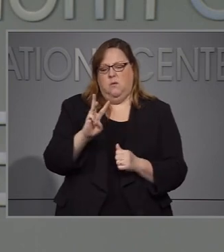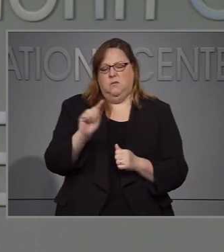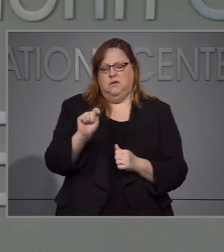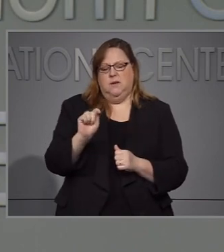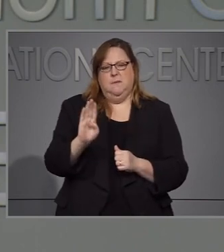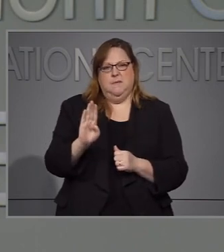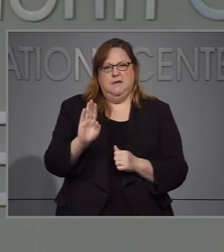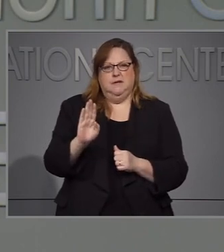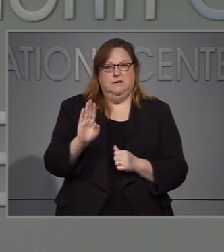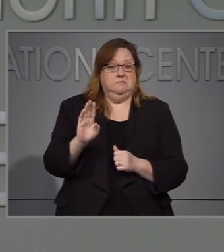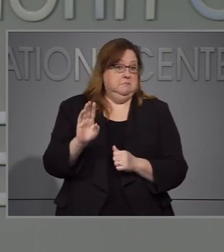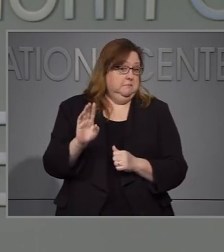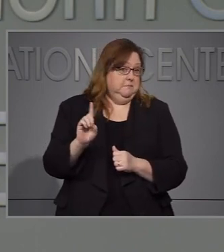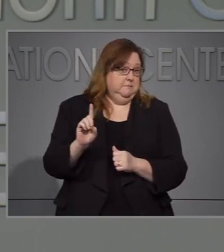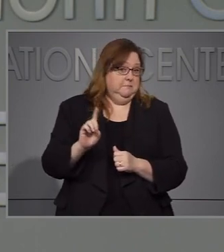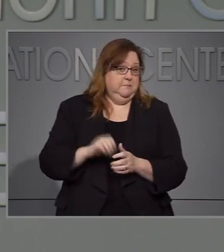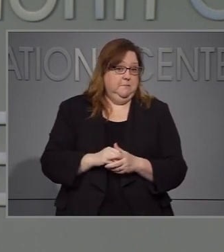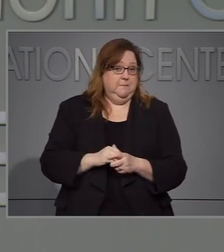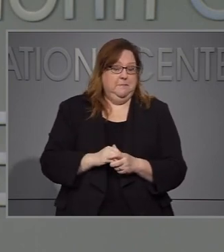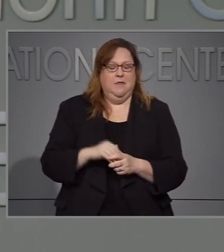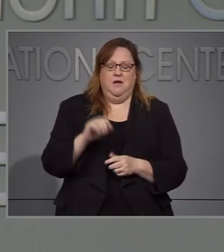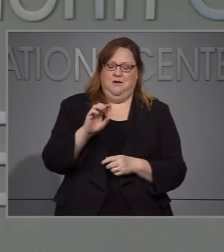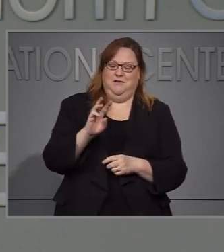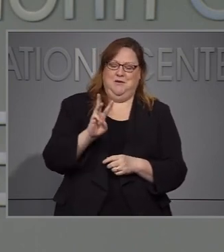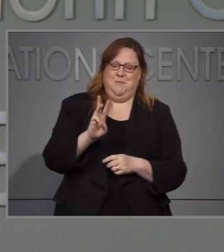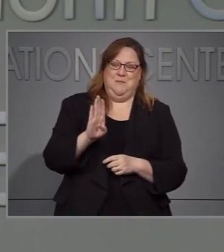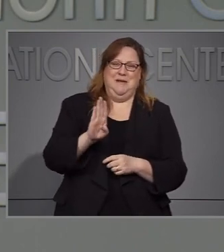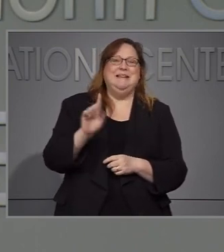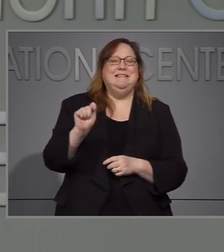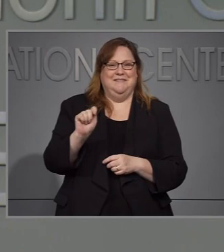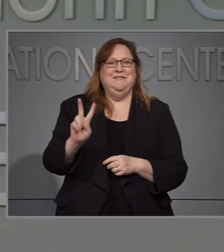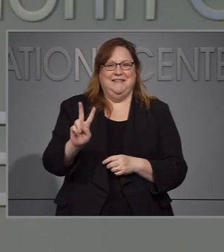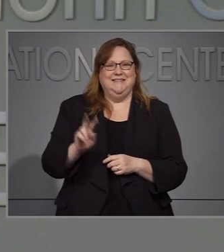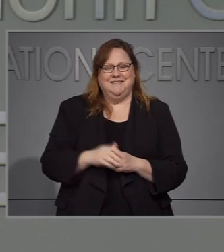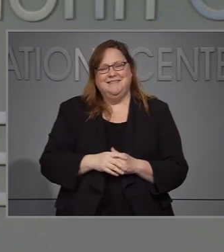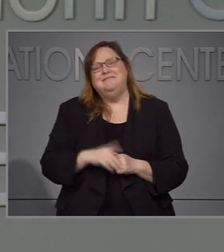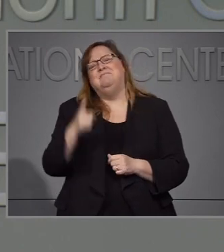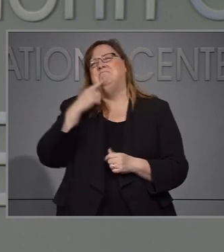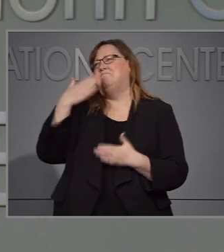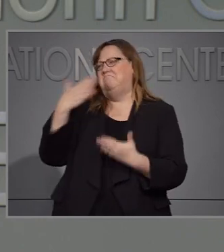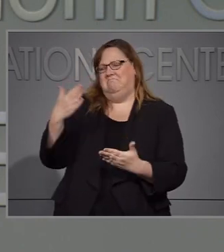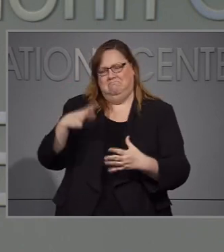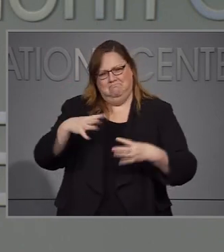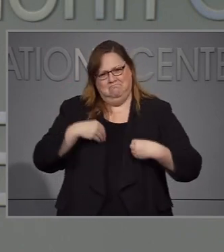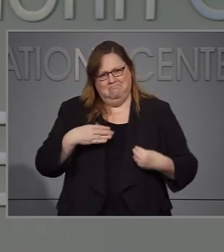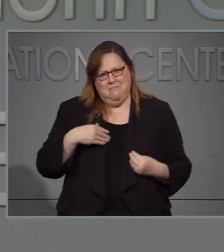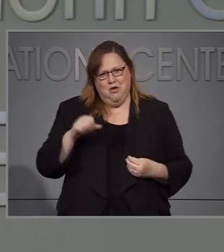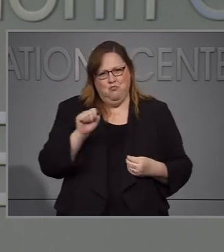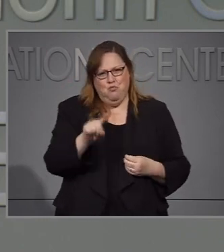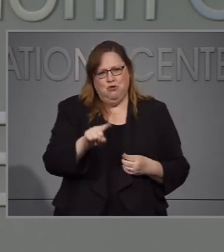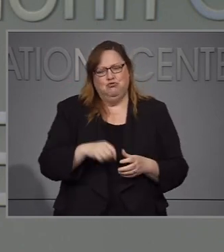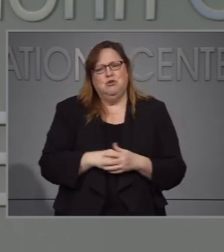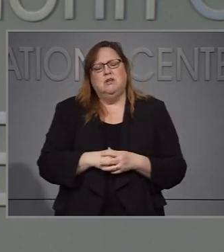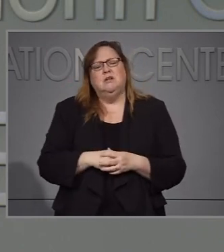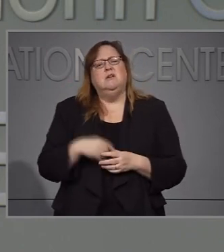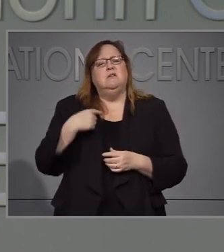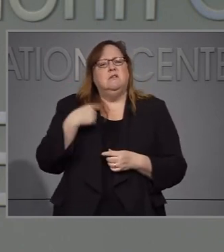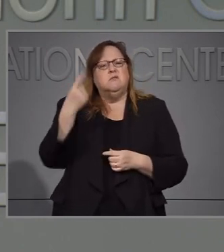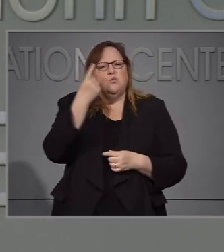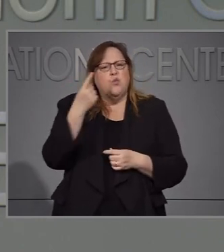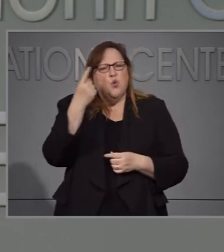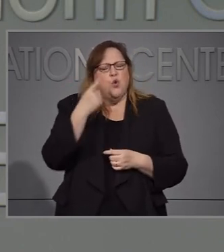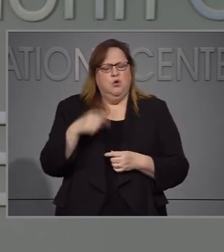Hi there, this is Paige Peroso from WBTV. Thanks for taking questions. What is the recommendation from the state for